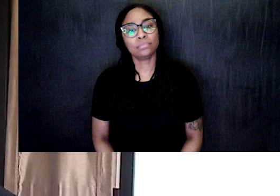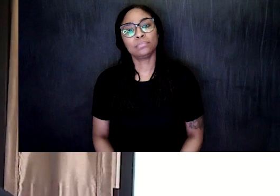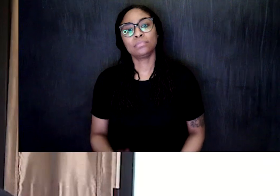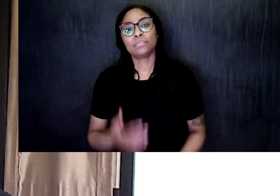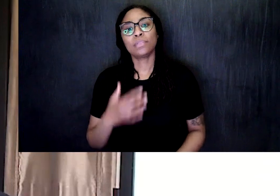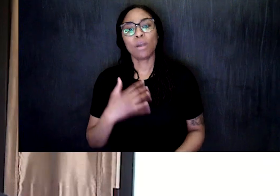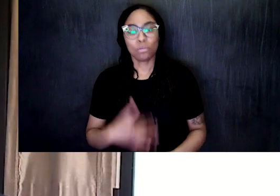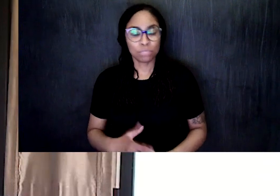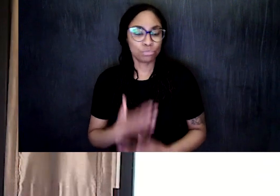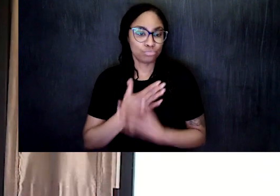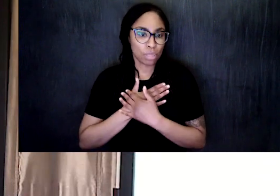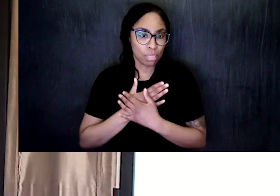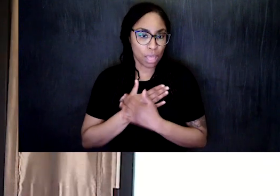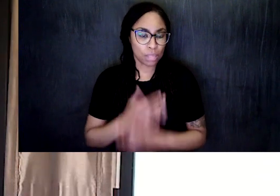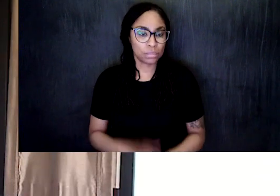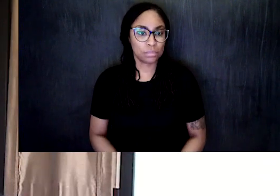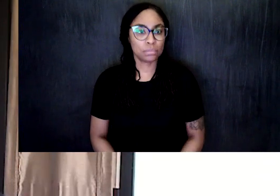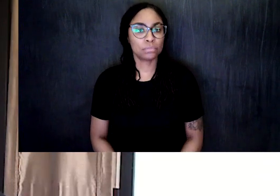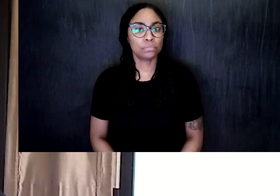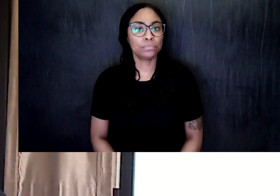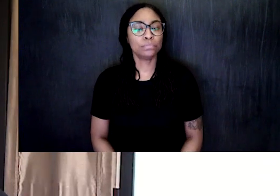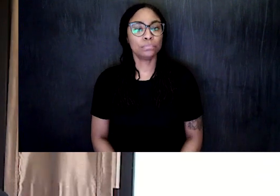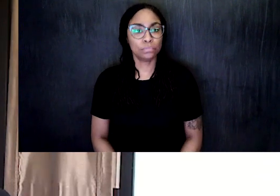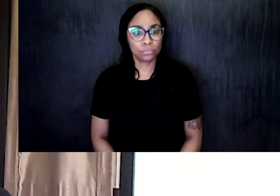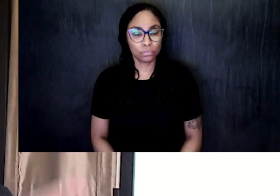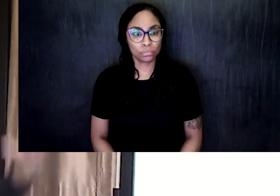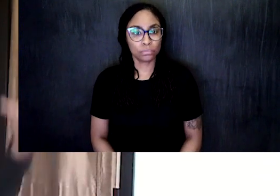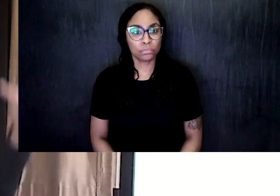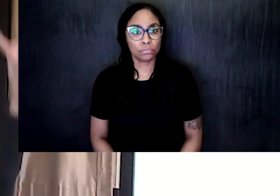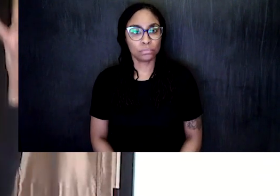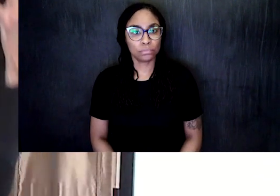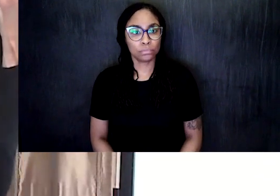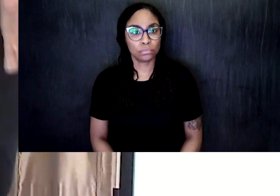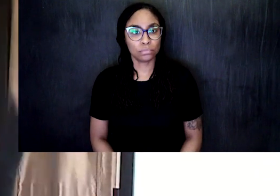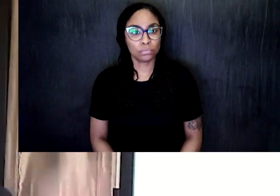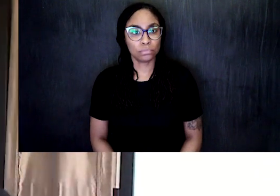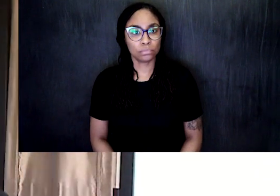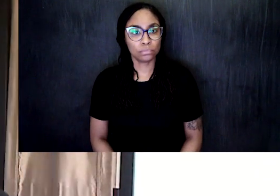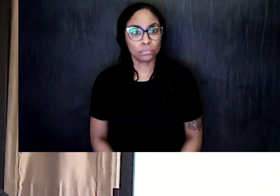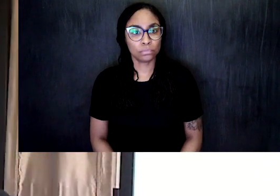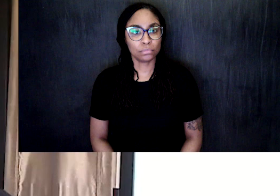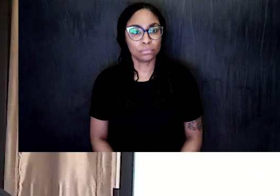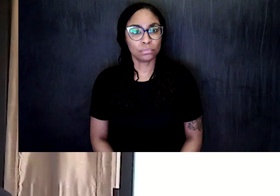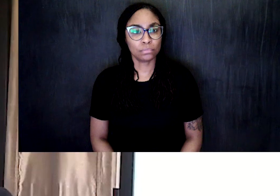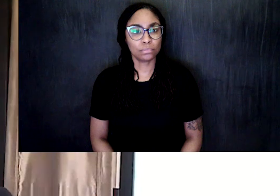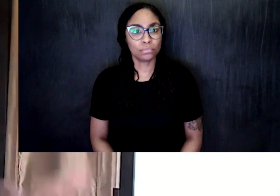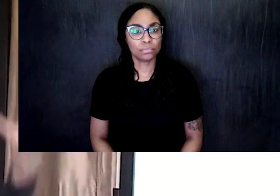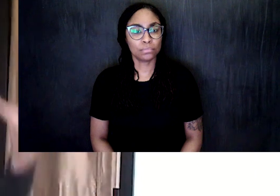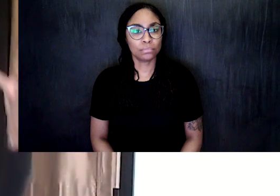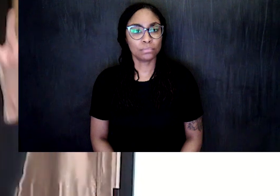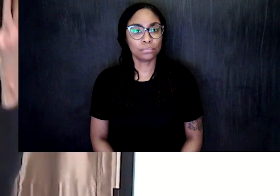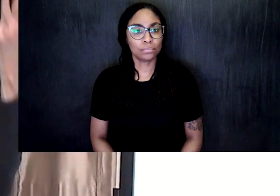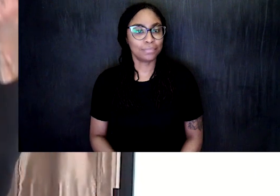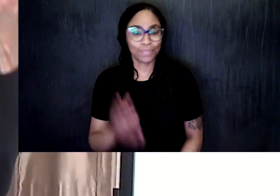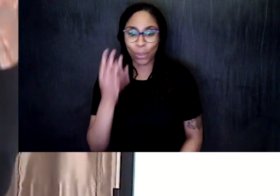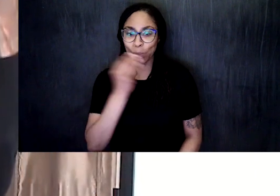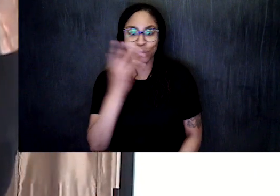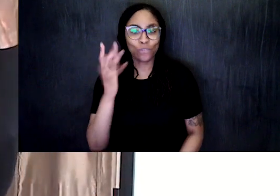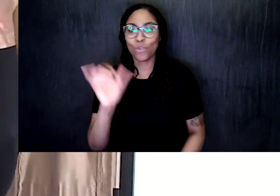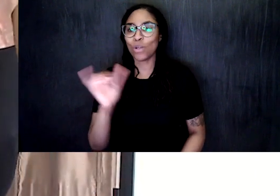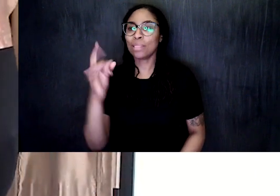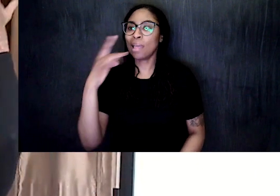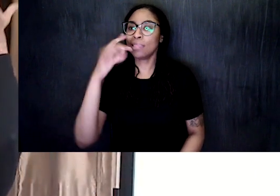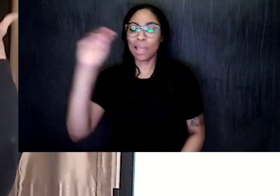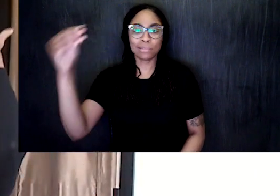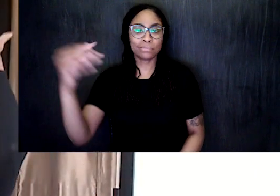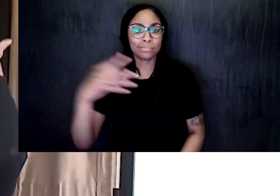Good. And then relax the arms and inhale the arms up. Almost like you're wrapping a beautiful, we'll say the light of the